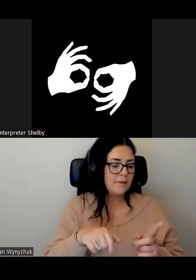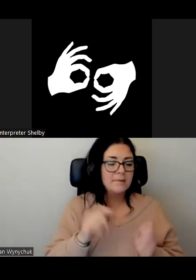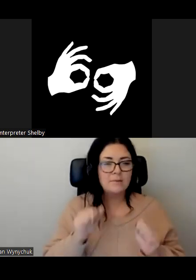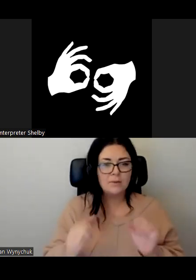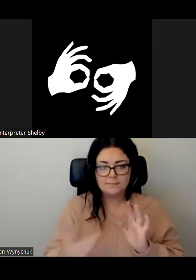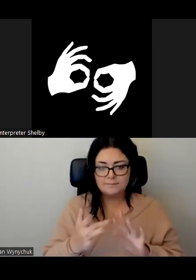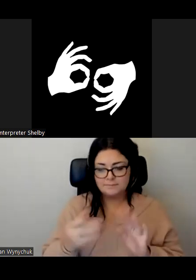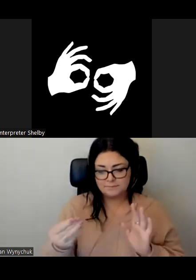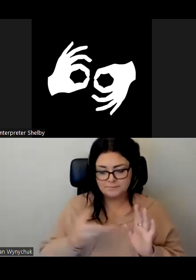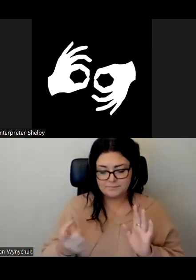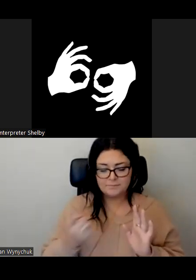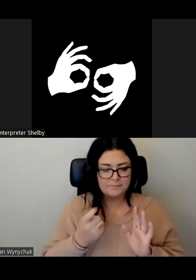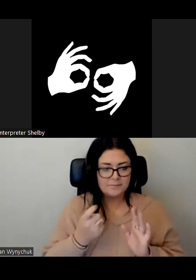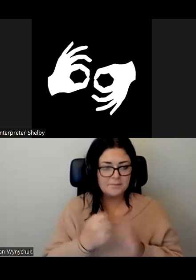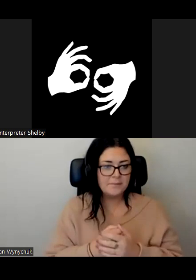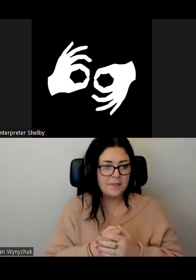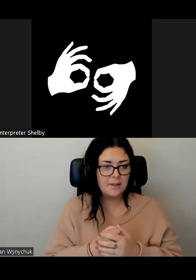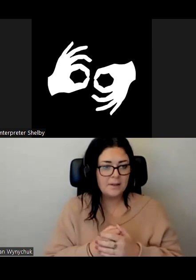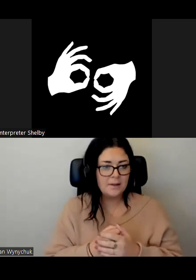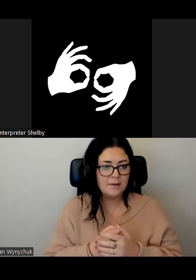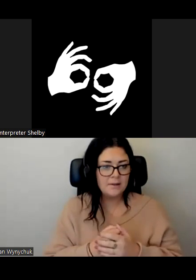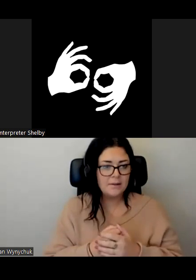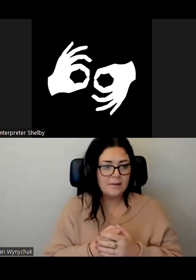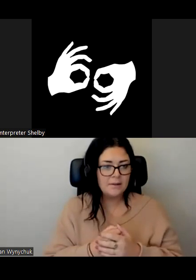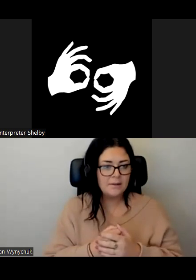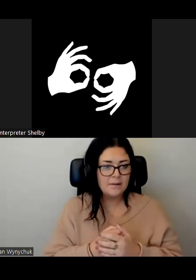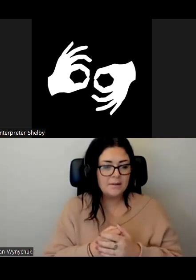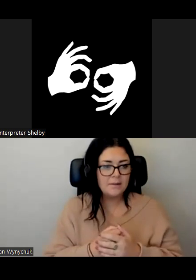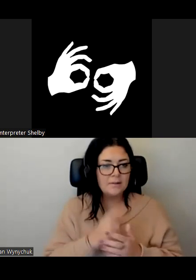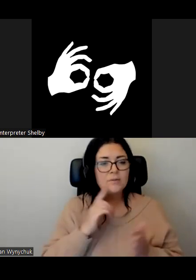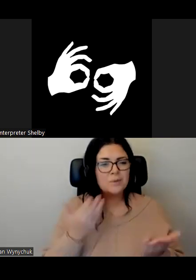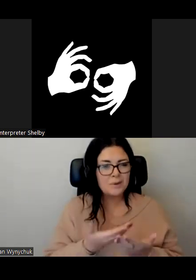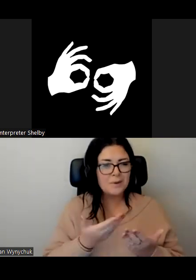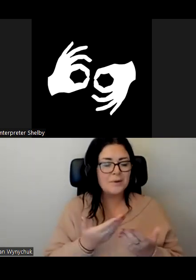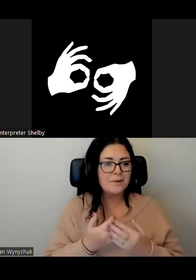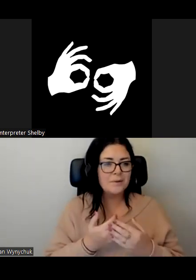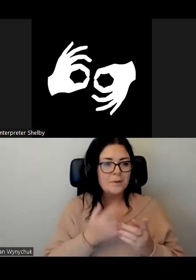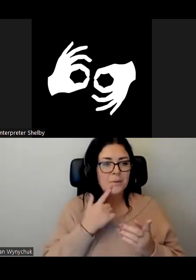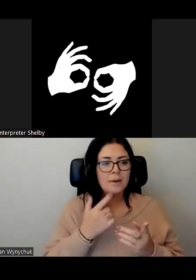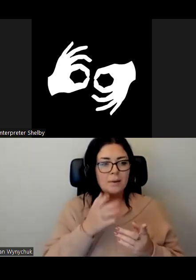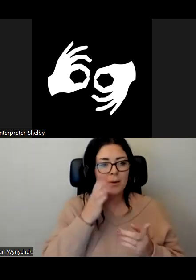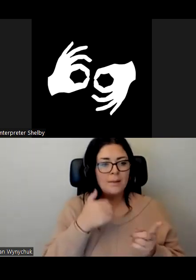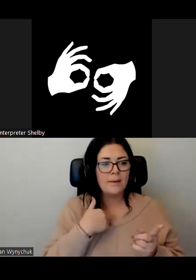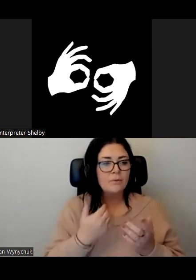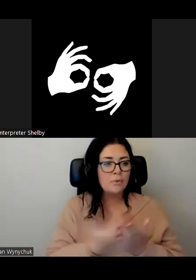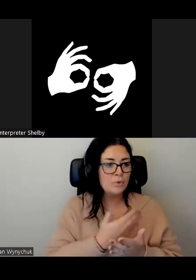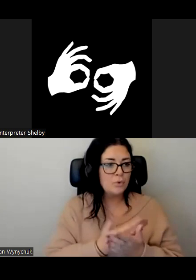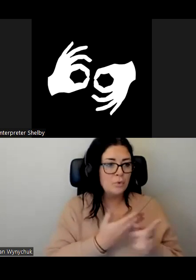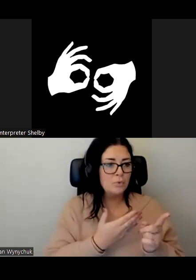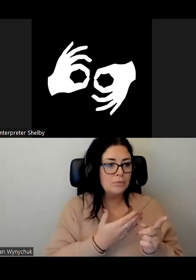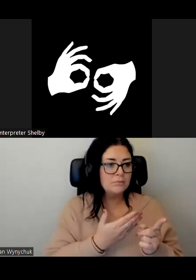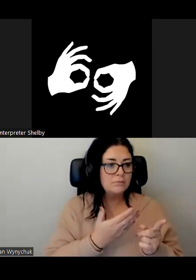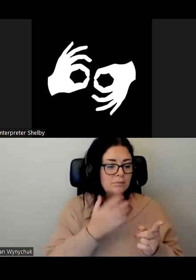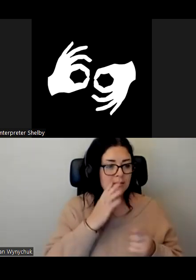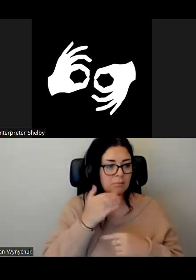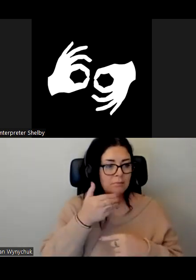out, let us know. The sessions are here on the screen, the upcoming sessions. I do need to stress on the